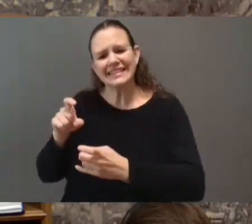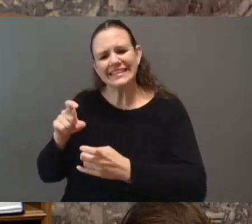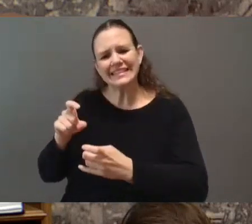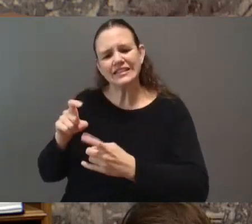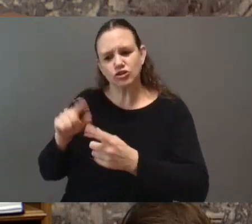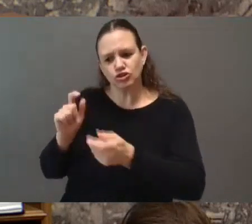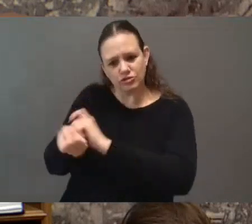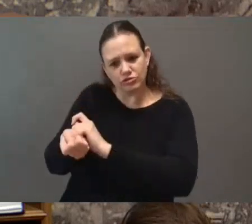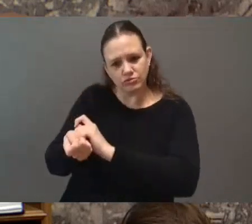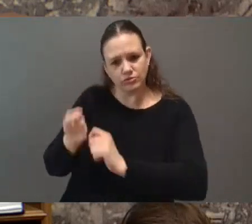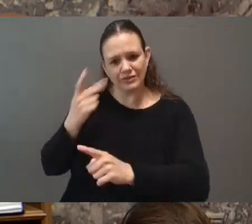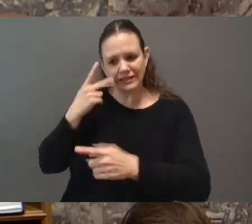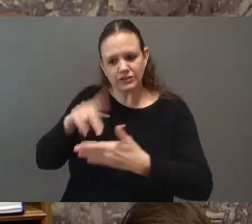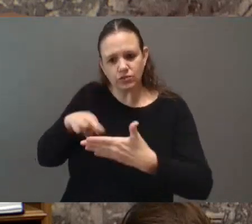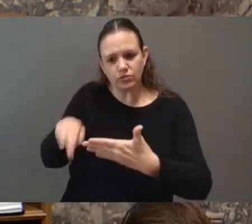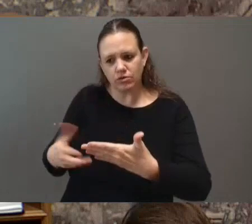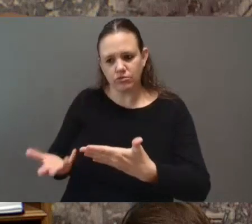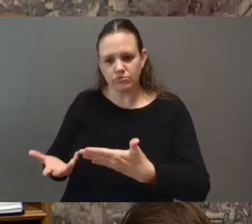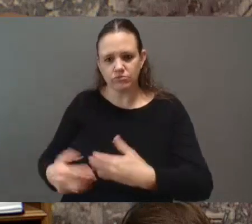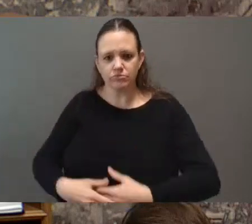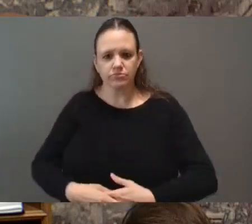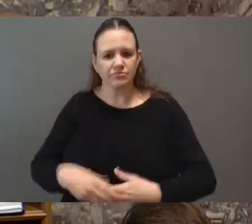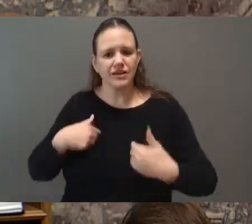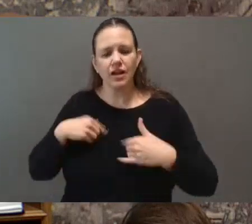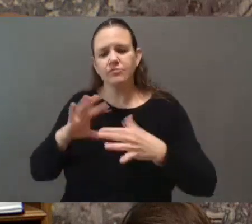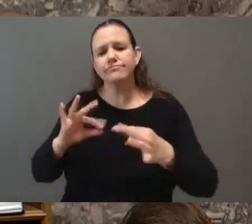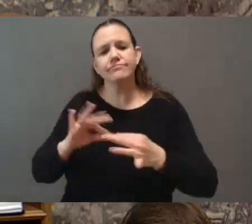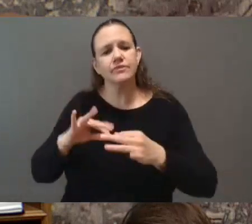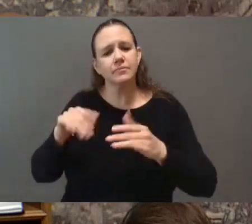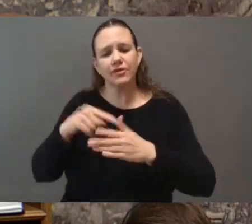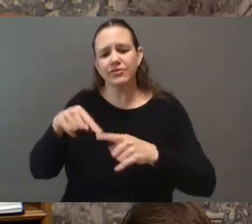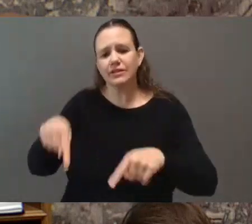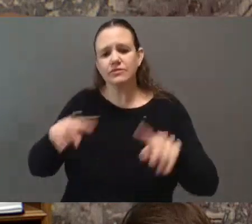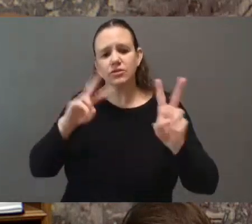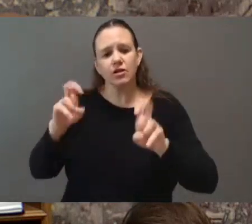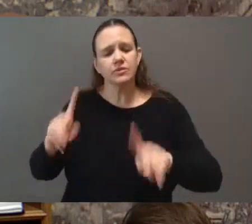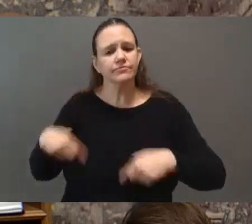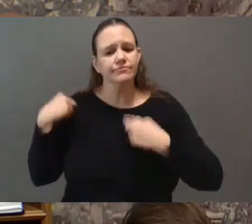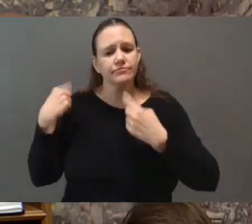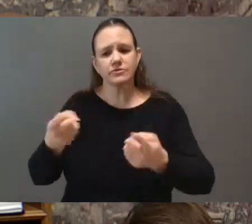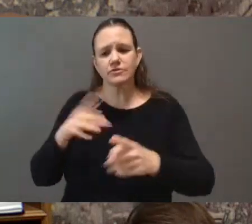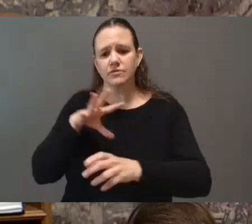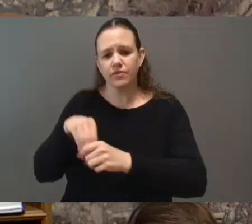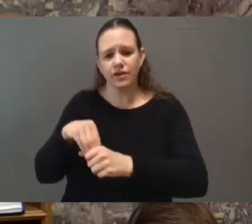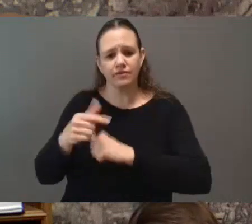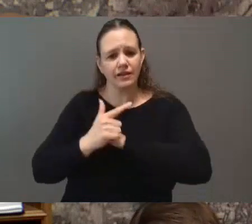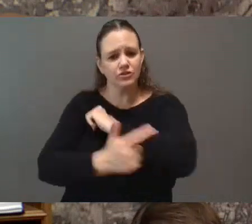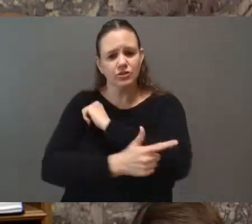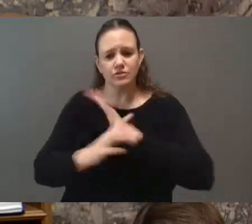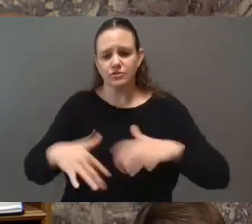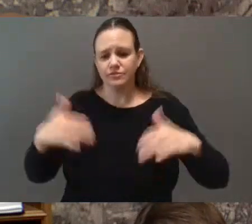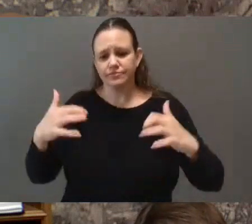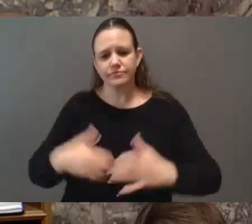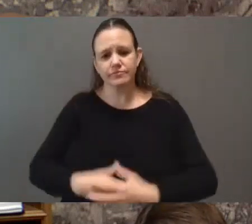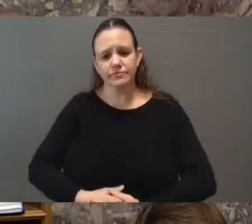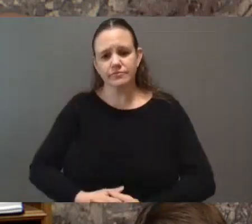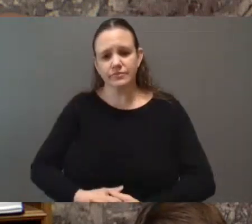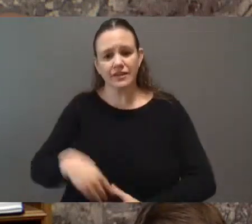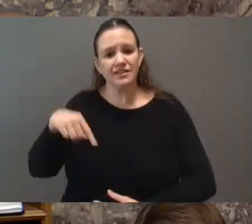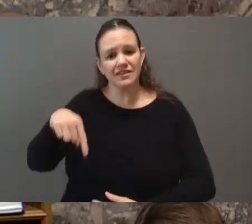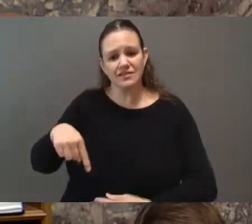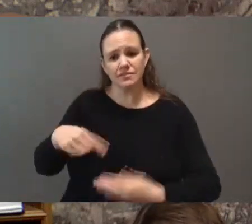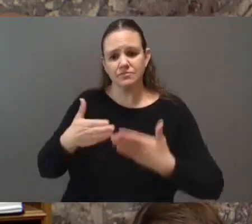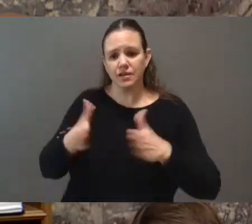since I've been in the legislature. We are 8 years into what has been called a public health emergency. It